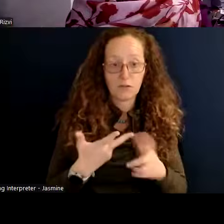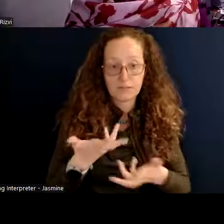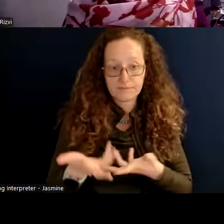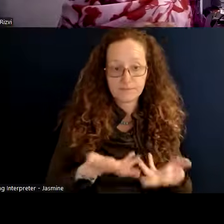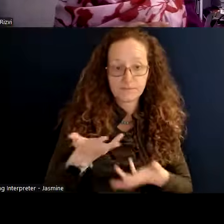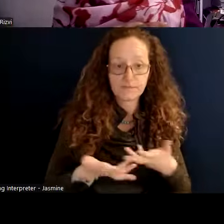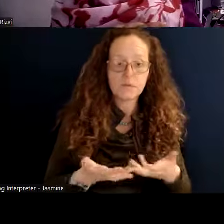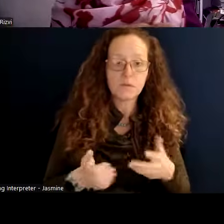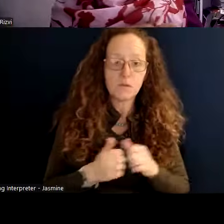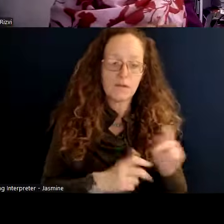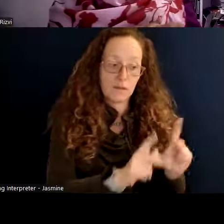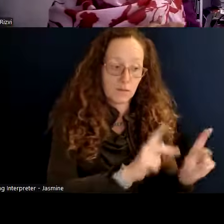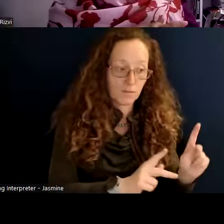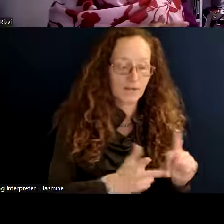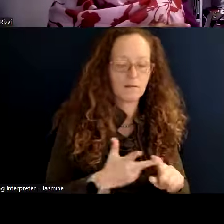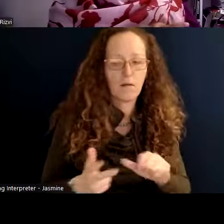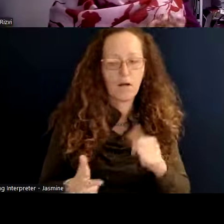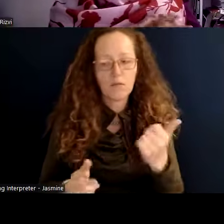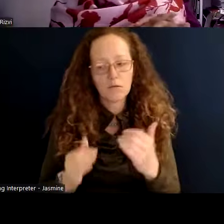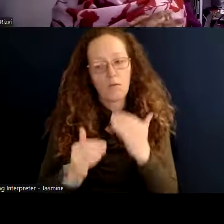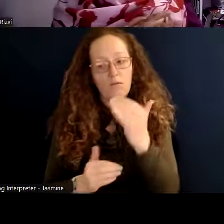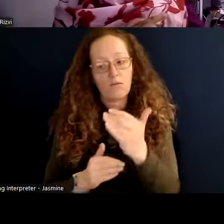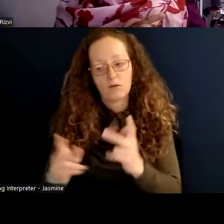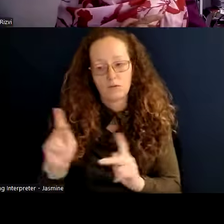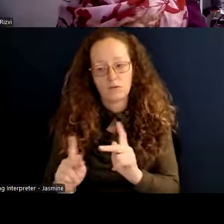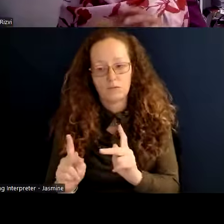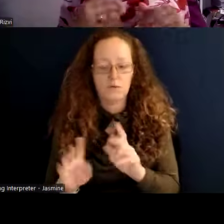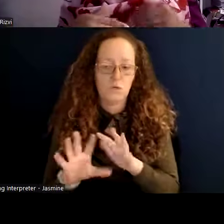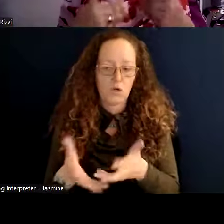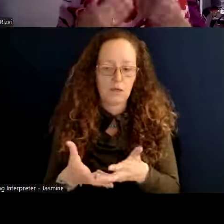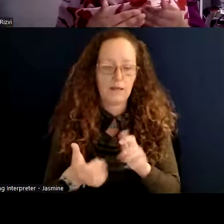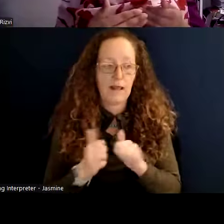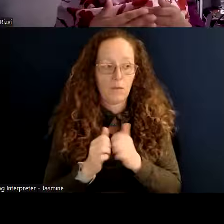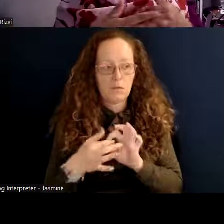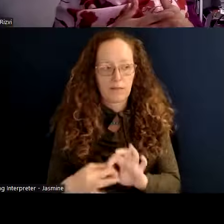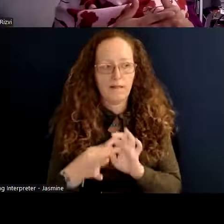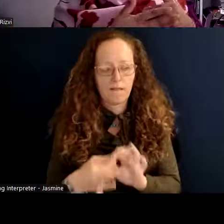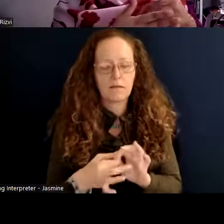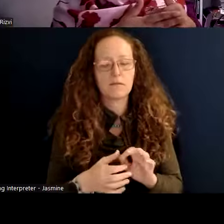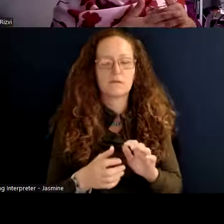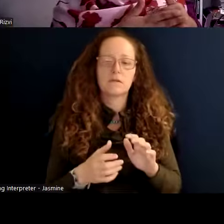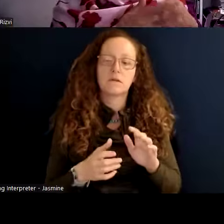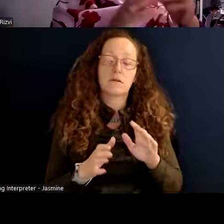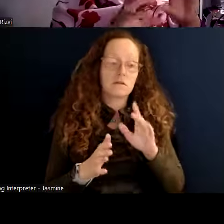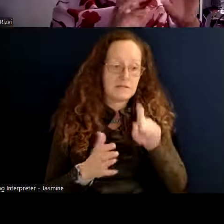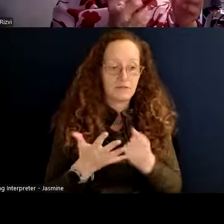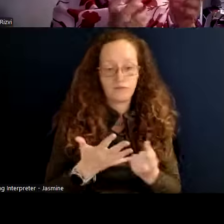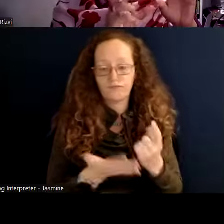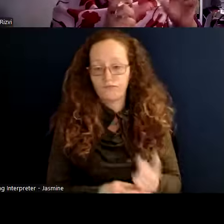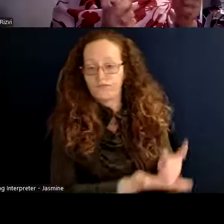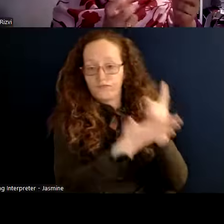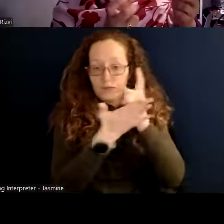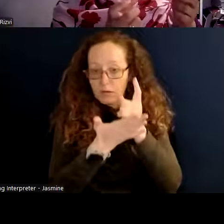both human and more than human world as a relation that continues to center respect and consent. So these